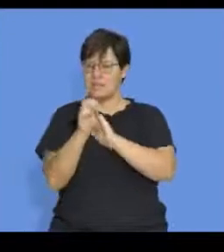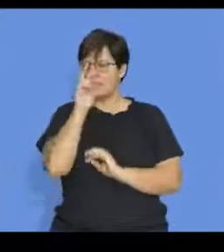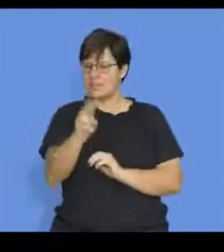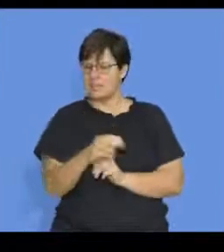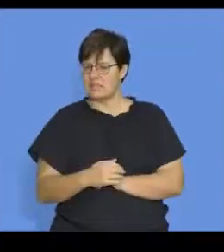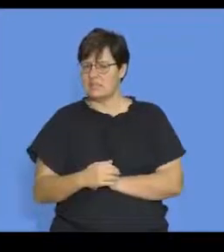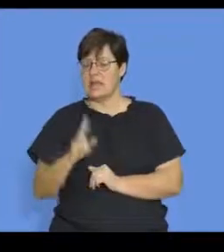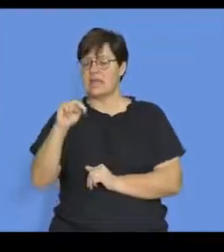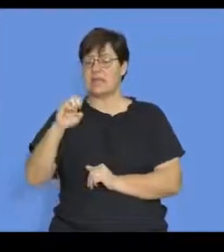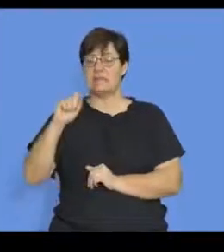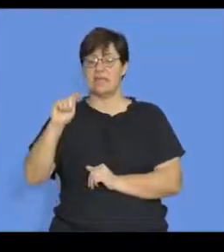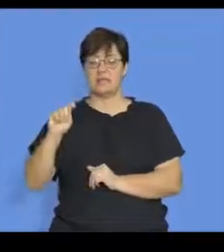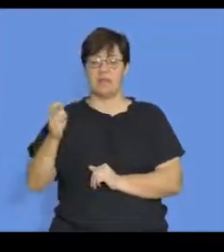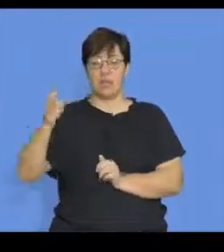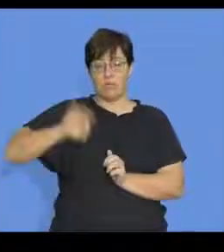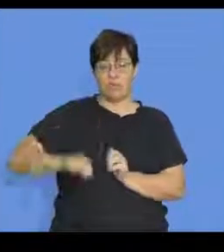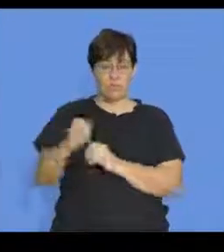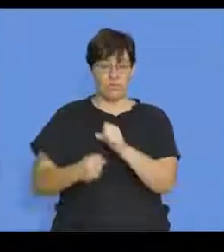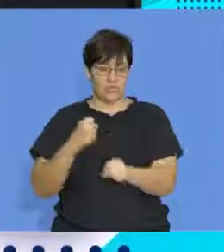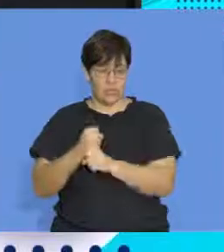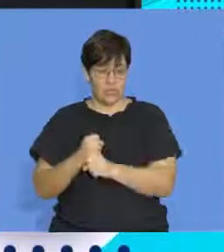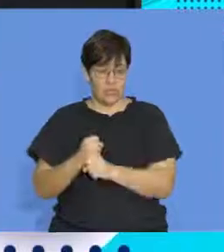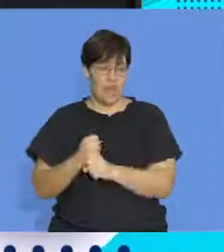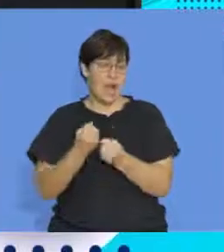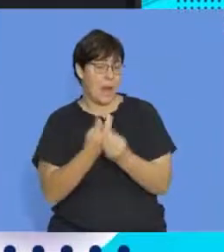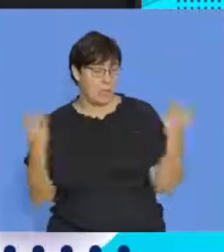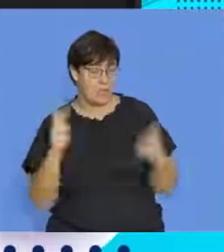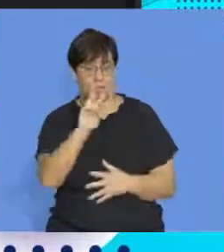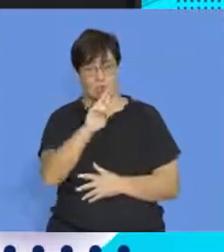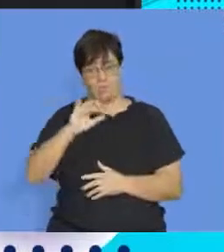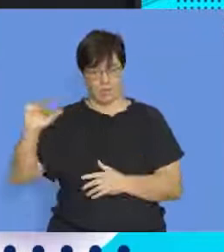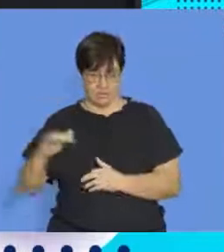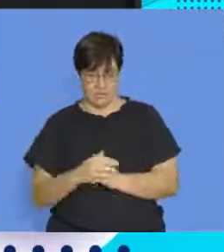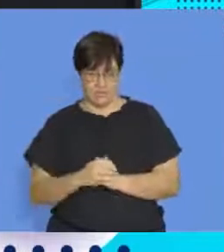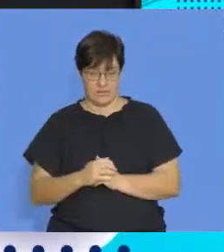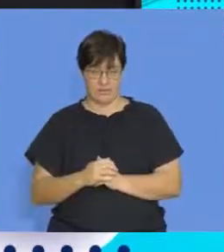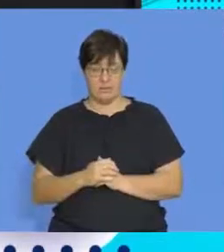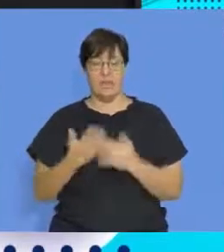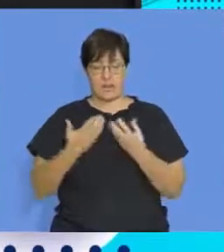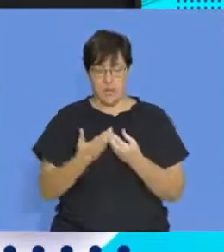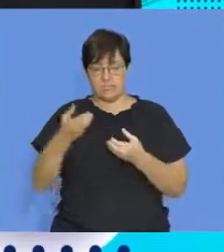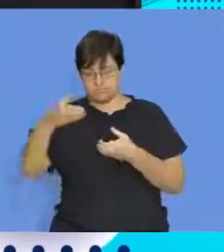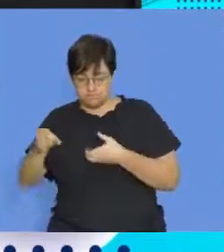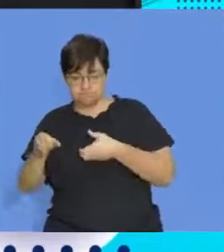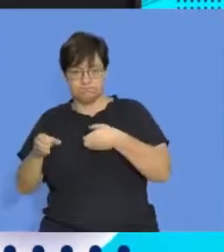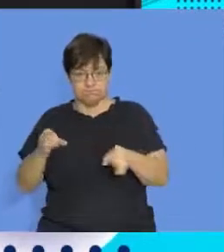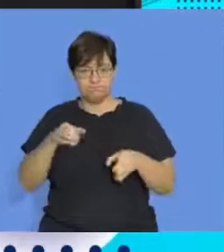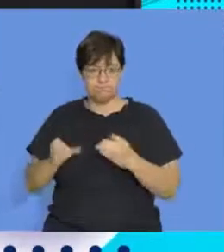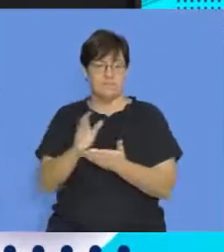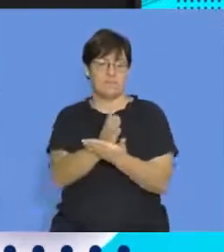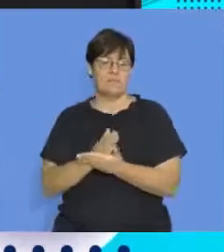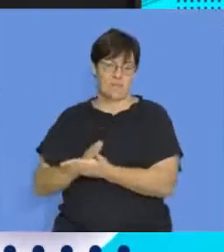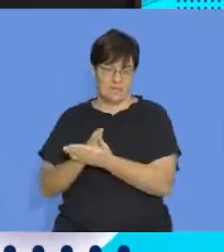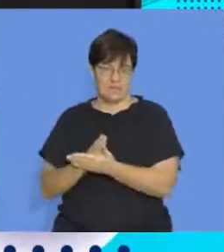example, as you can see, the net profit for the year is 2 million. We're now going to start dividing that